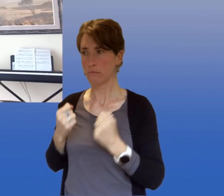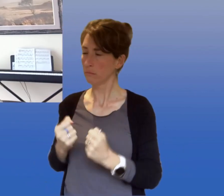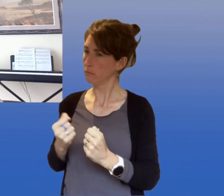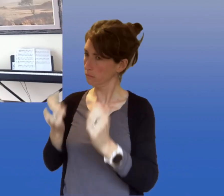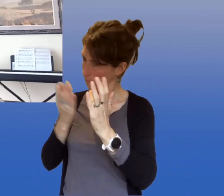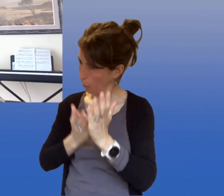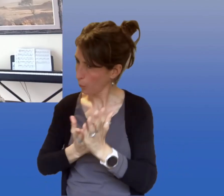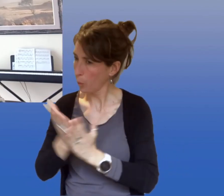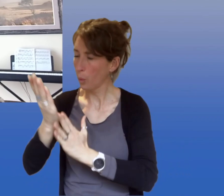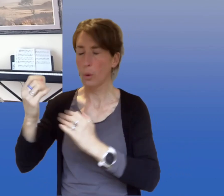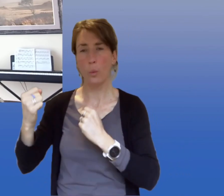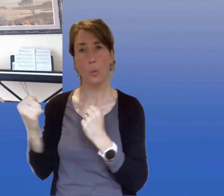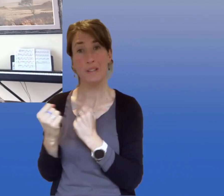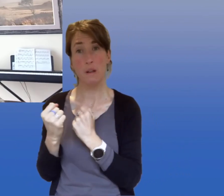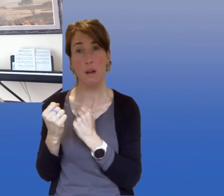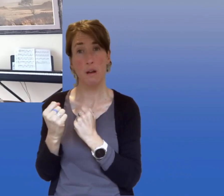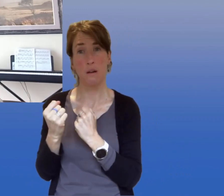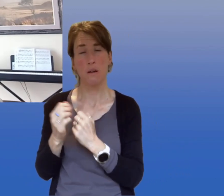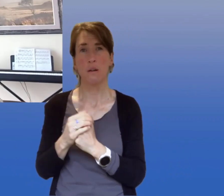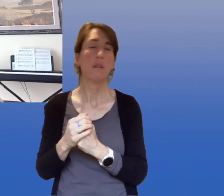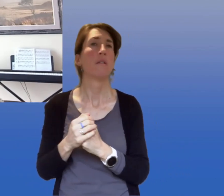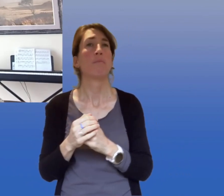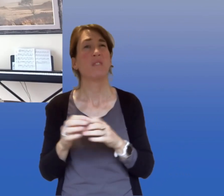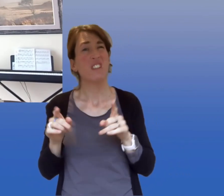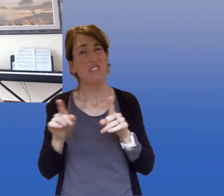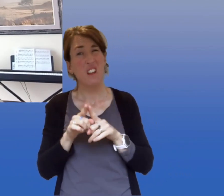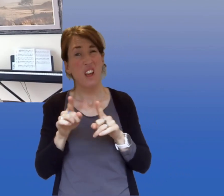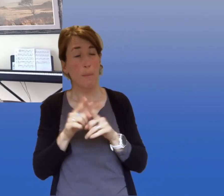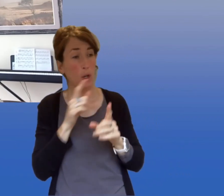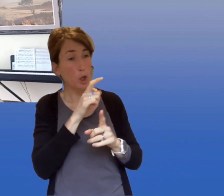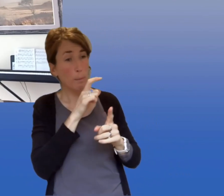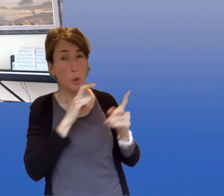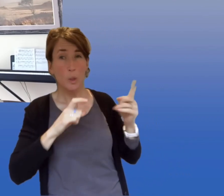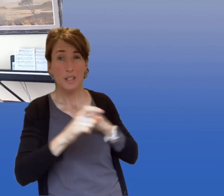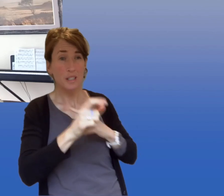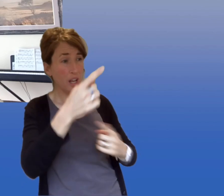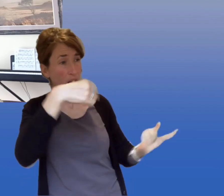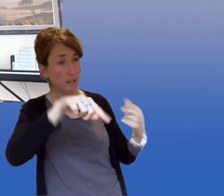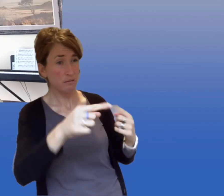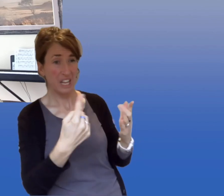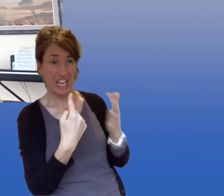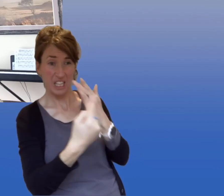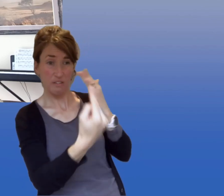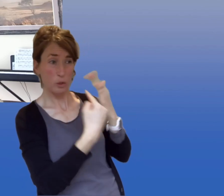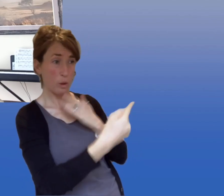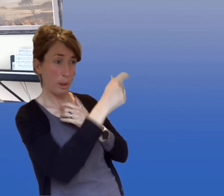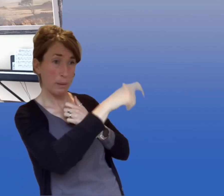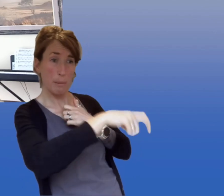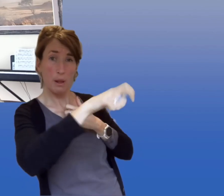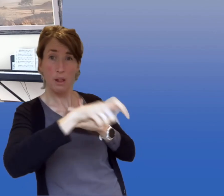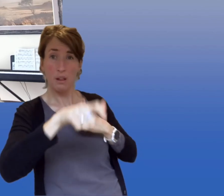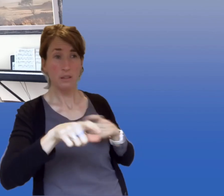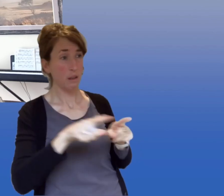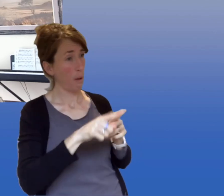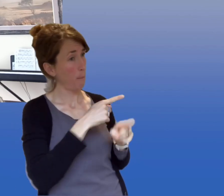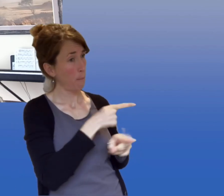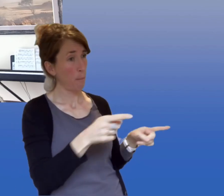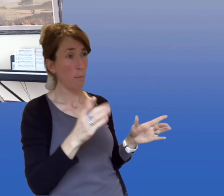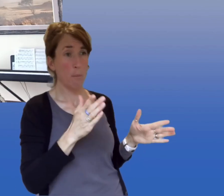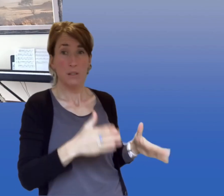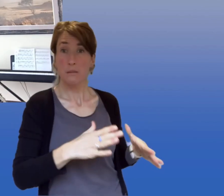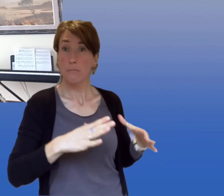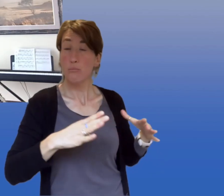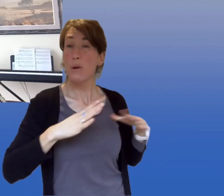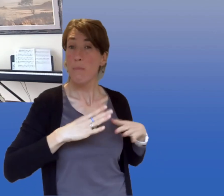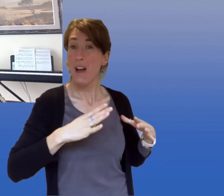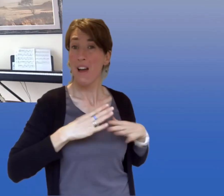that. And I suppose just off the back of that, want to recognise the role that individuals and communities can play